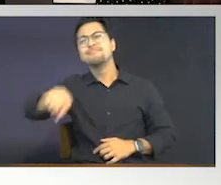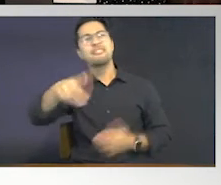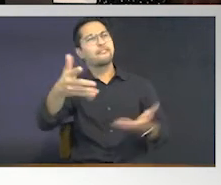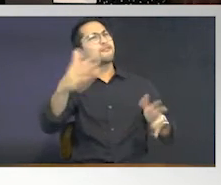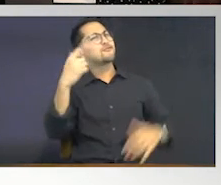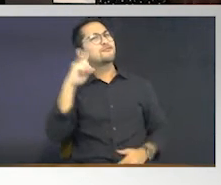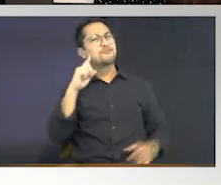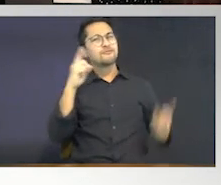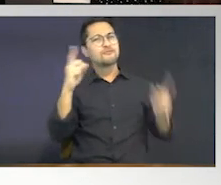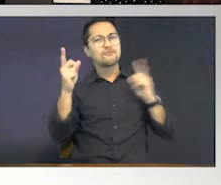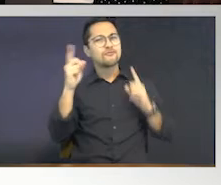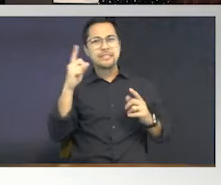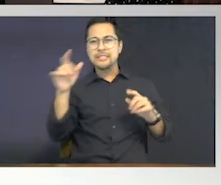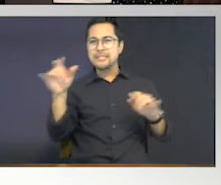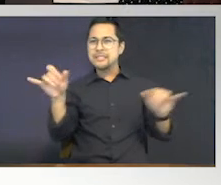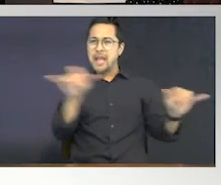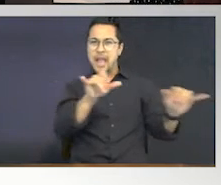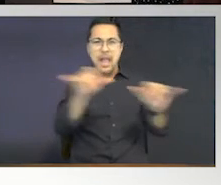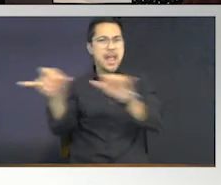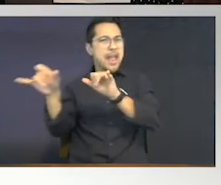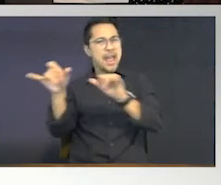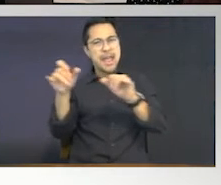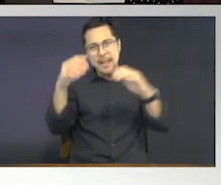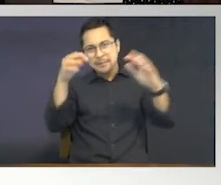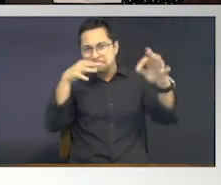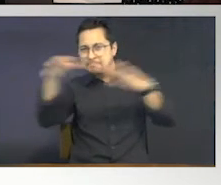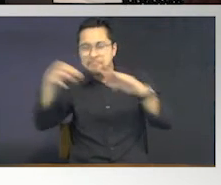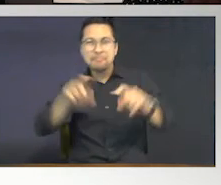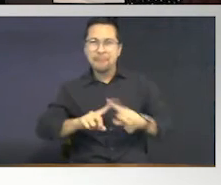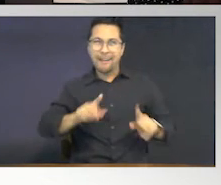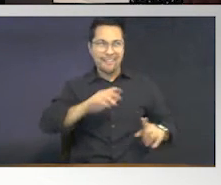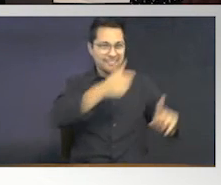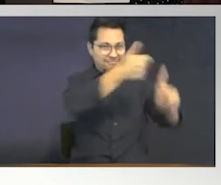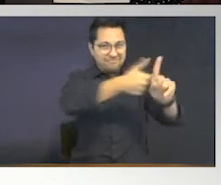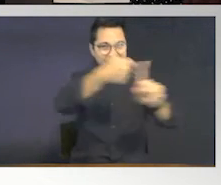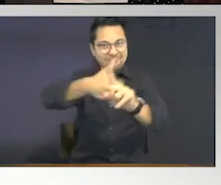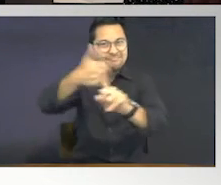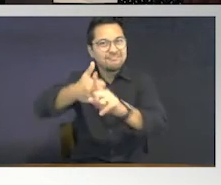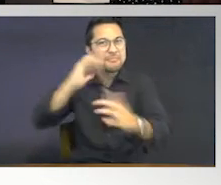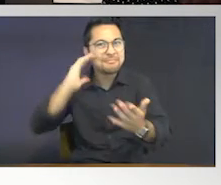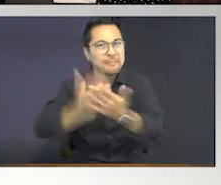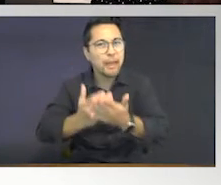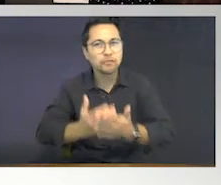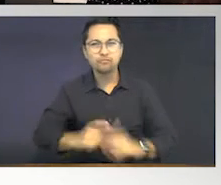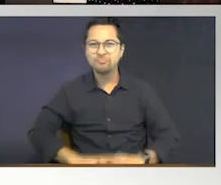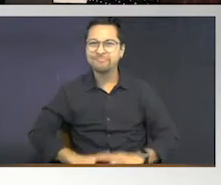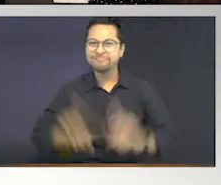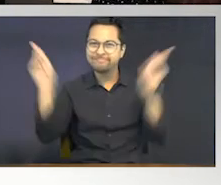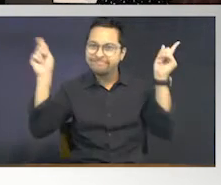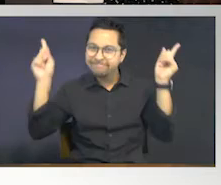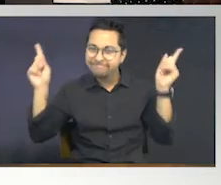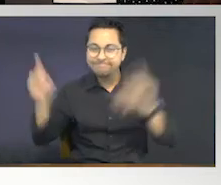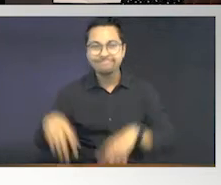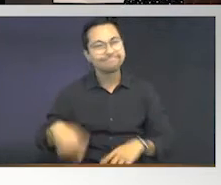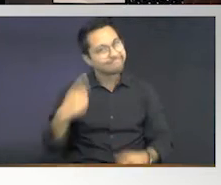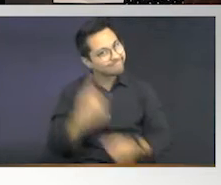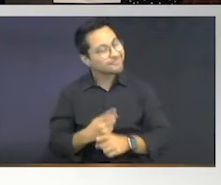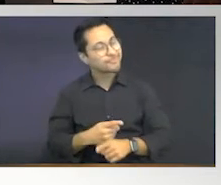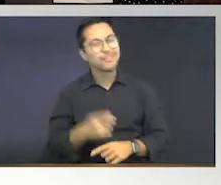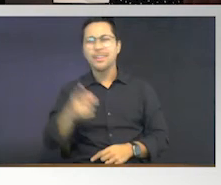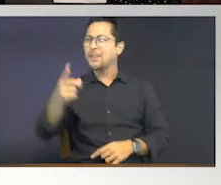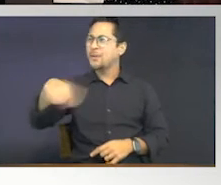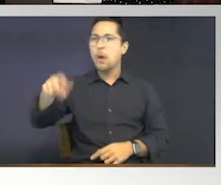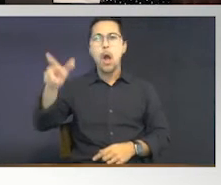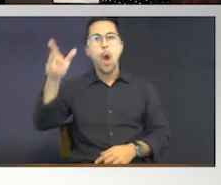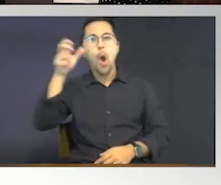same instructions, but everybody's picture was different, right? So we all hear things differently.